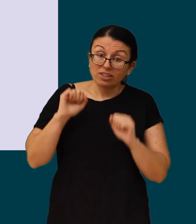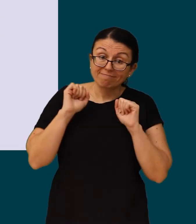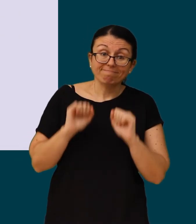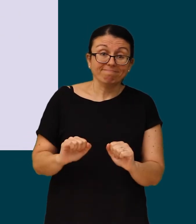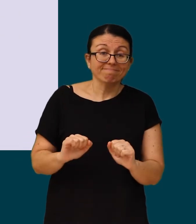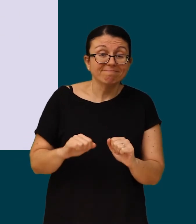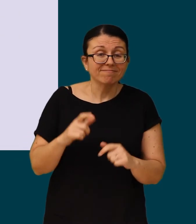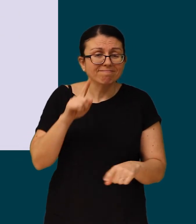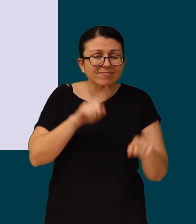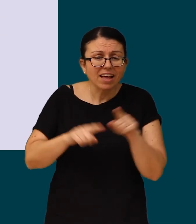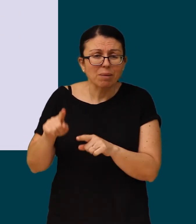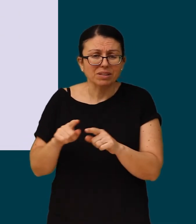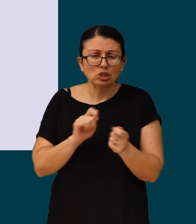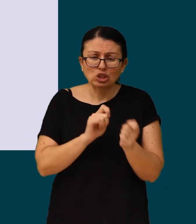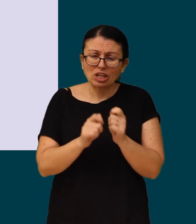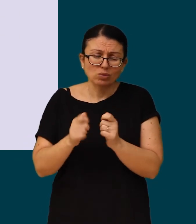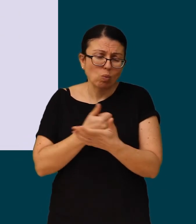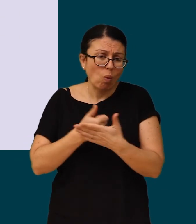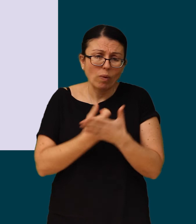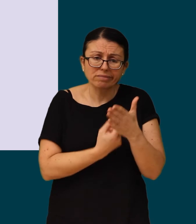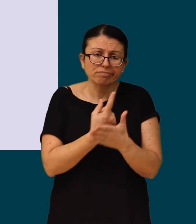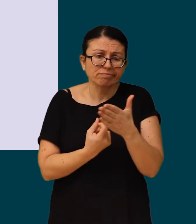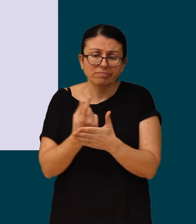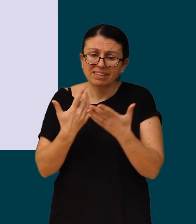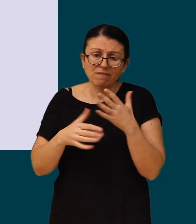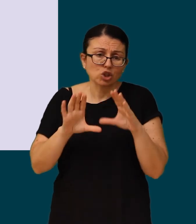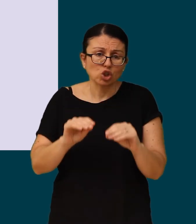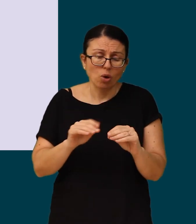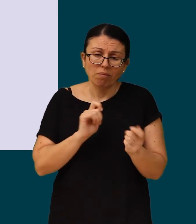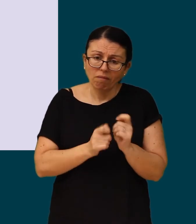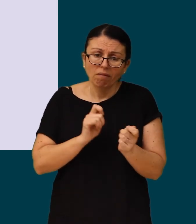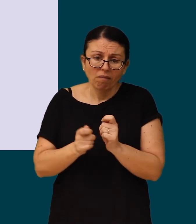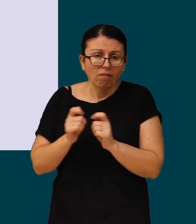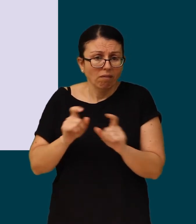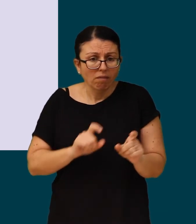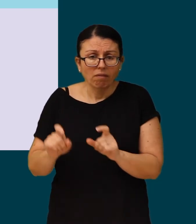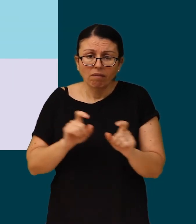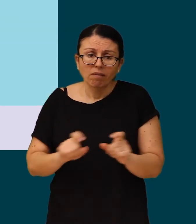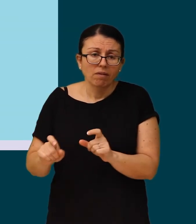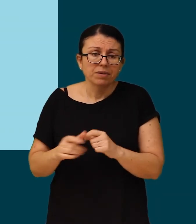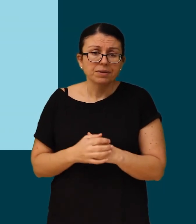Scotland is dynamic. Change has always happened and will never stop.